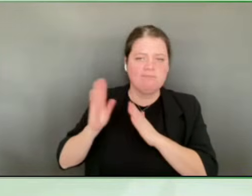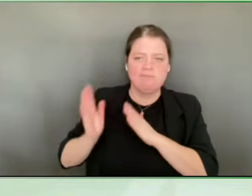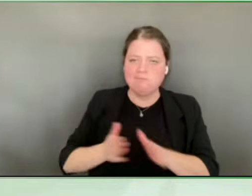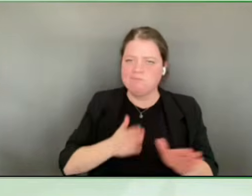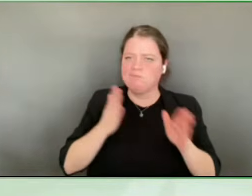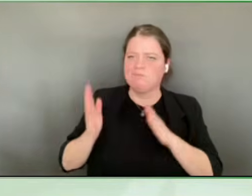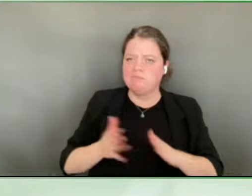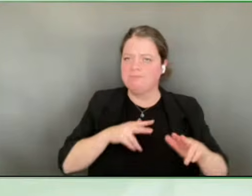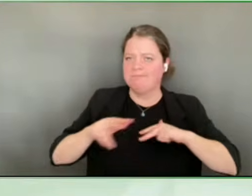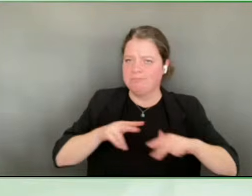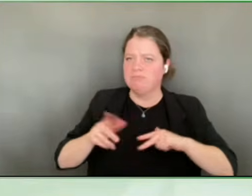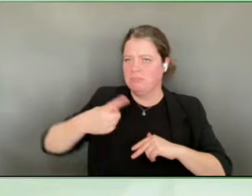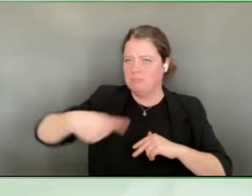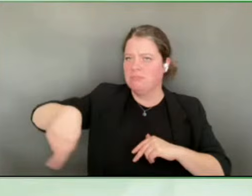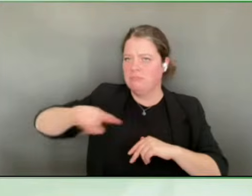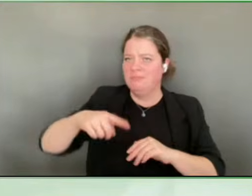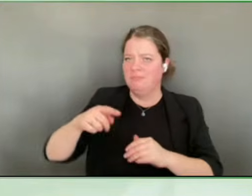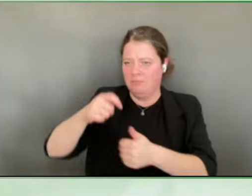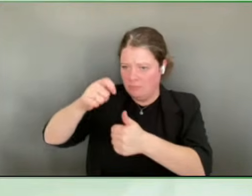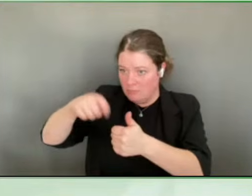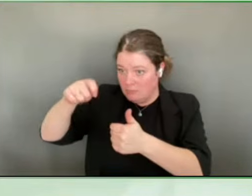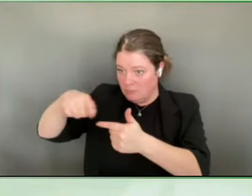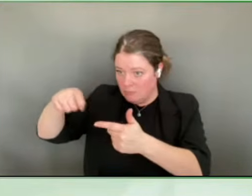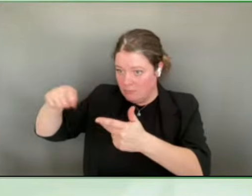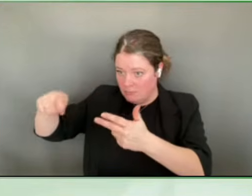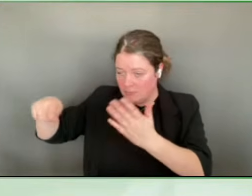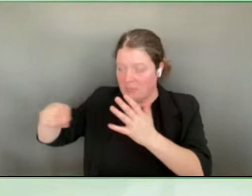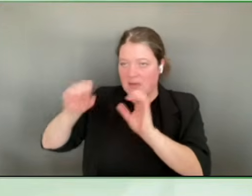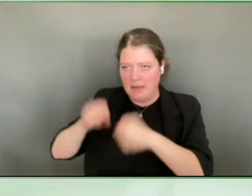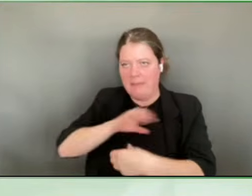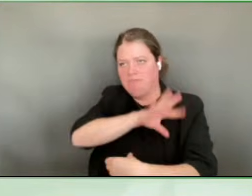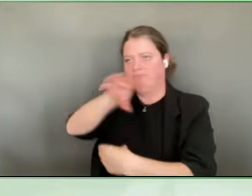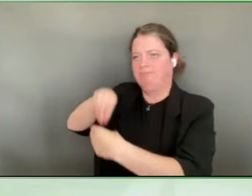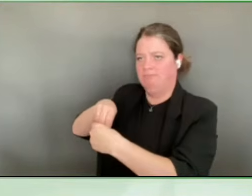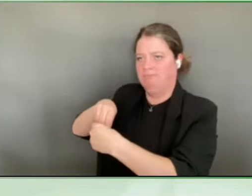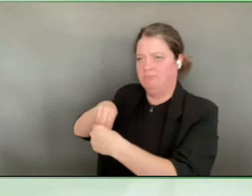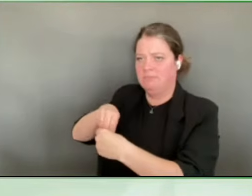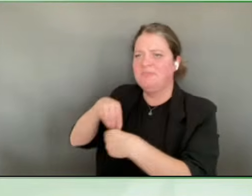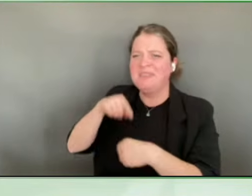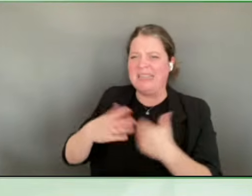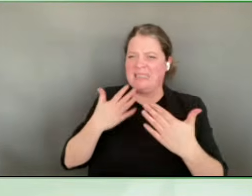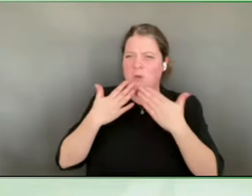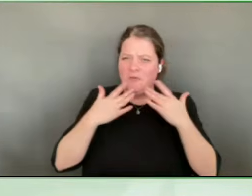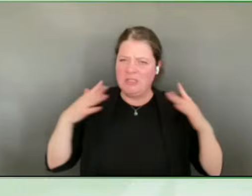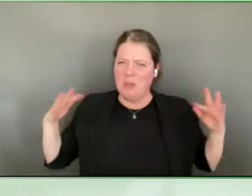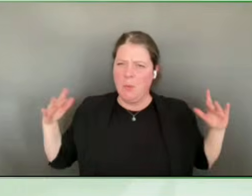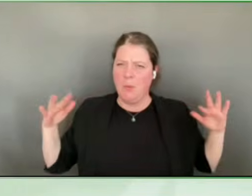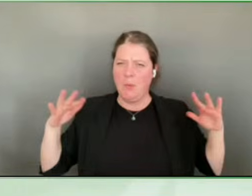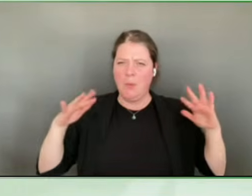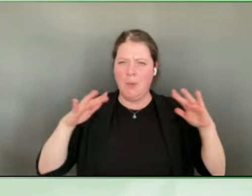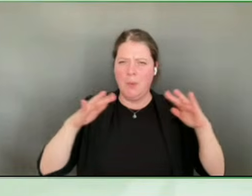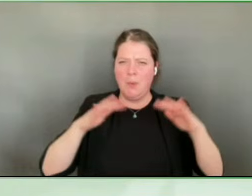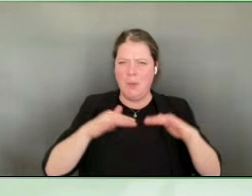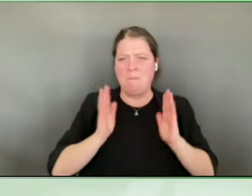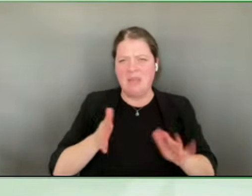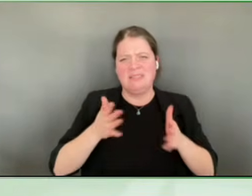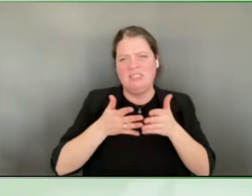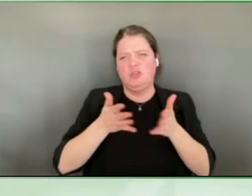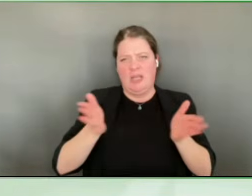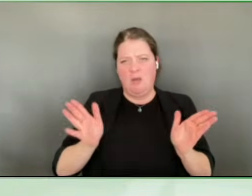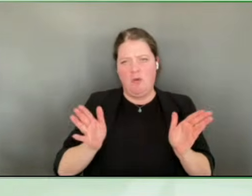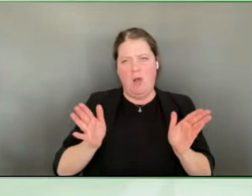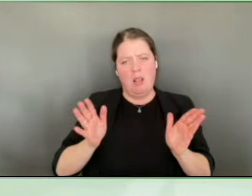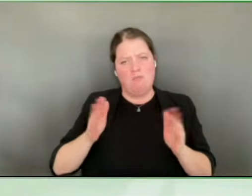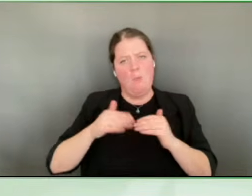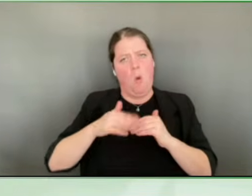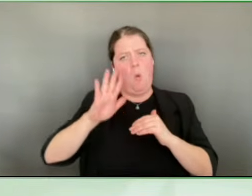engage, rather than generally providing something. Yeah. As we were starting